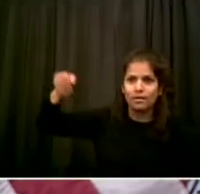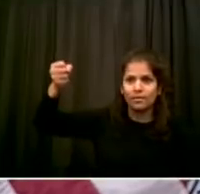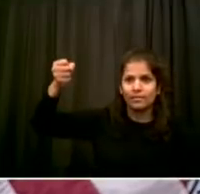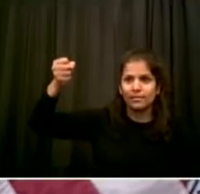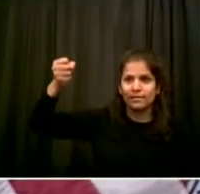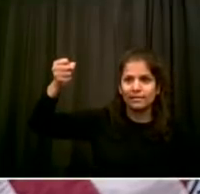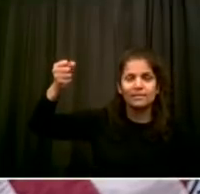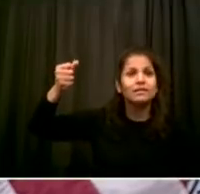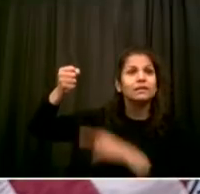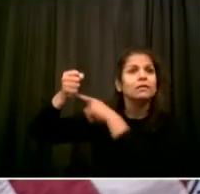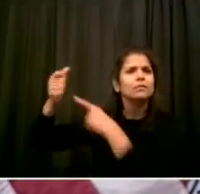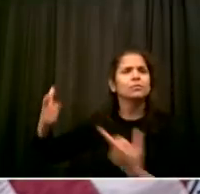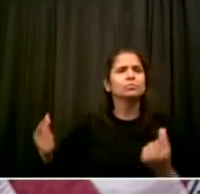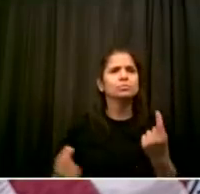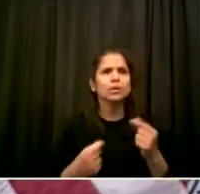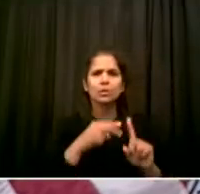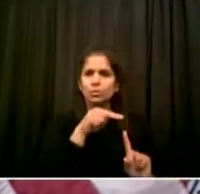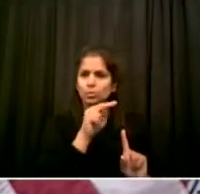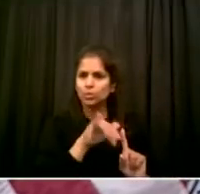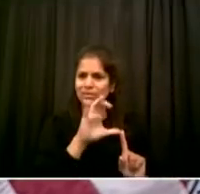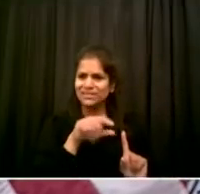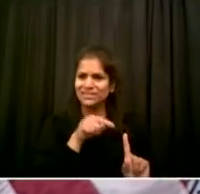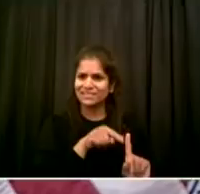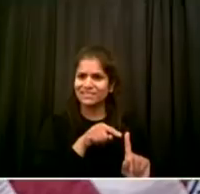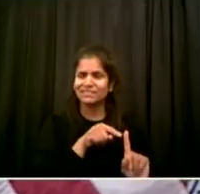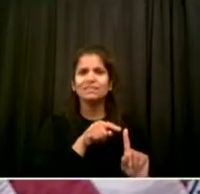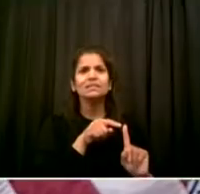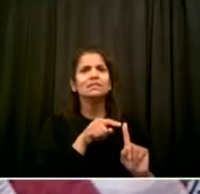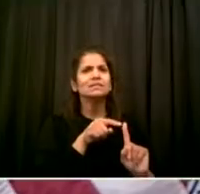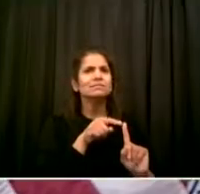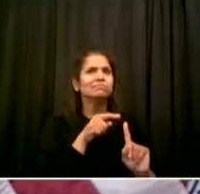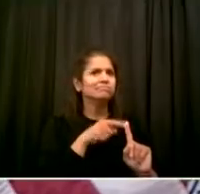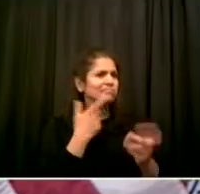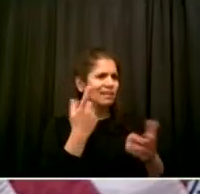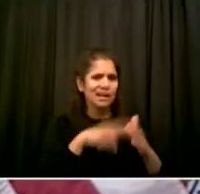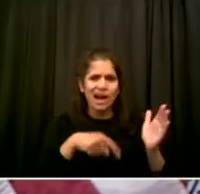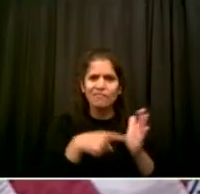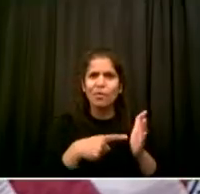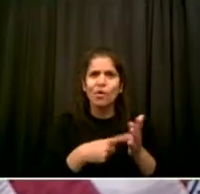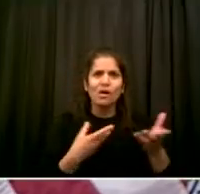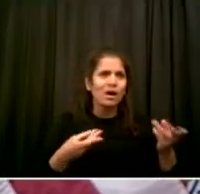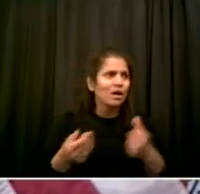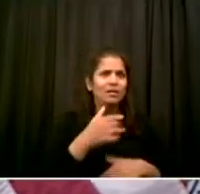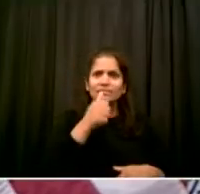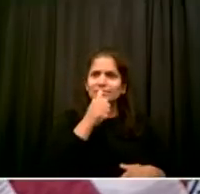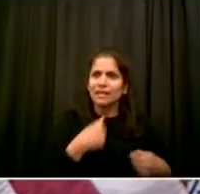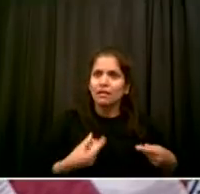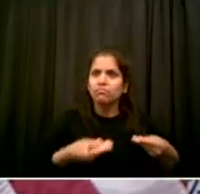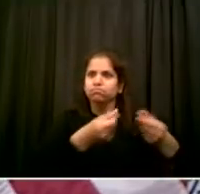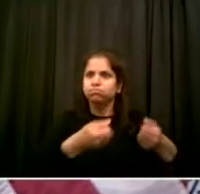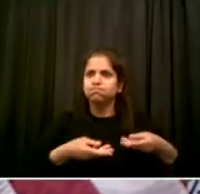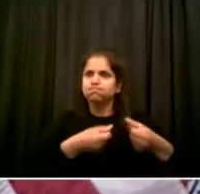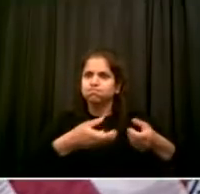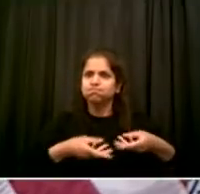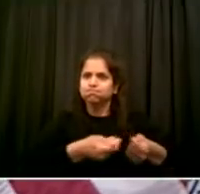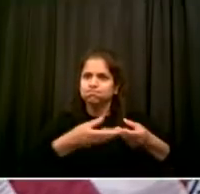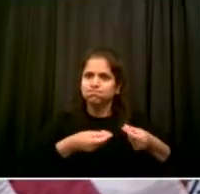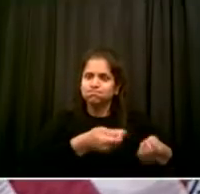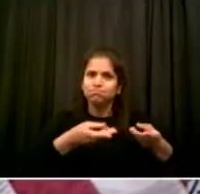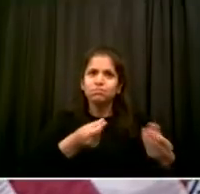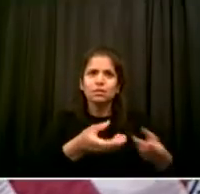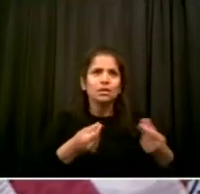situation has gotten worse. I originally reported to you last month that between the current fiscal year and the one that begins July 1st, we